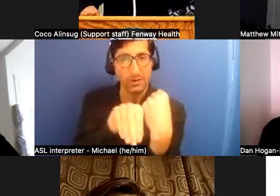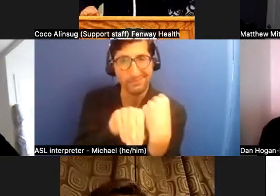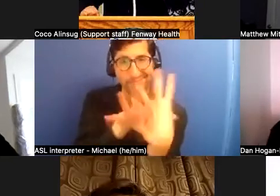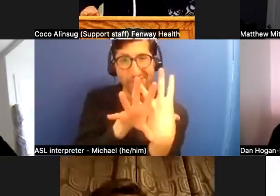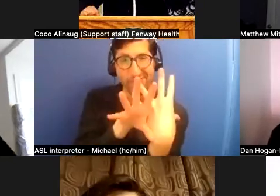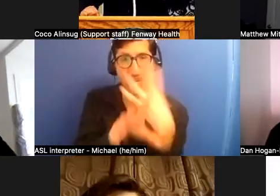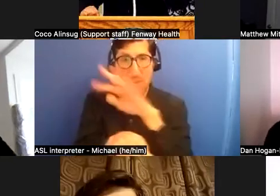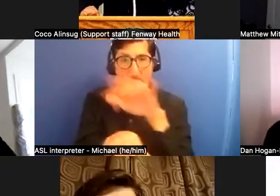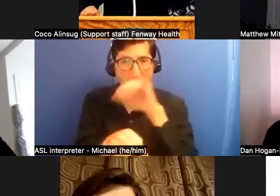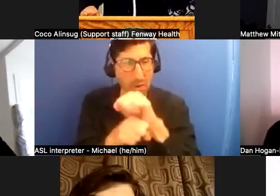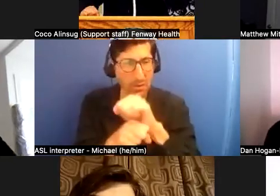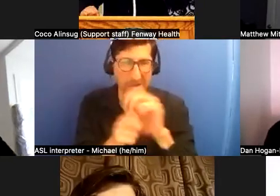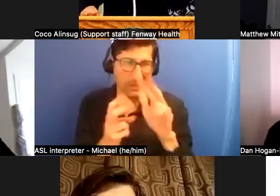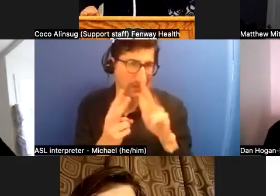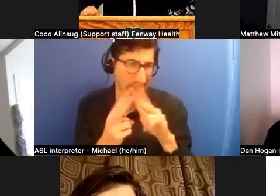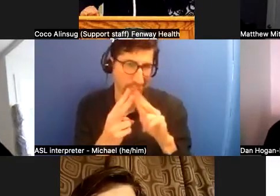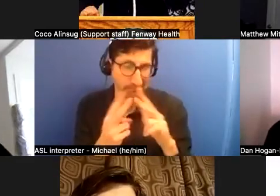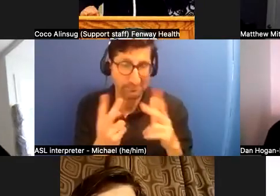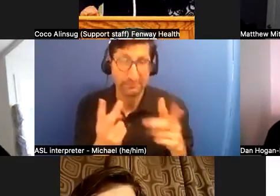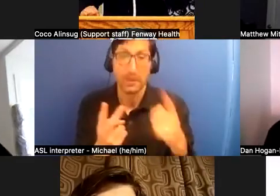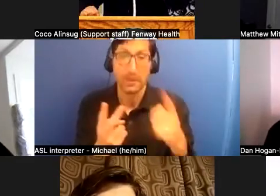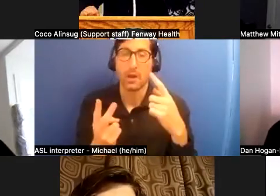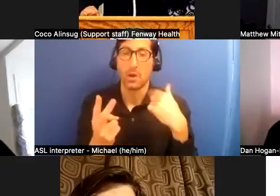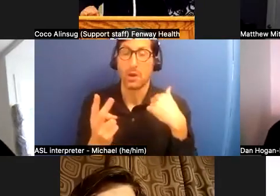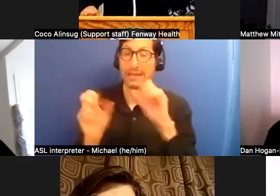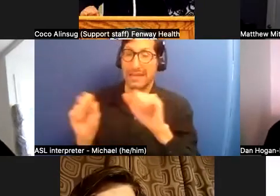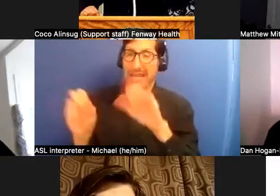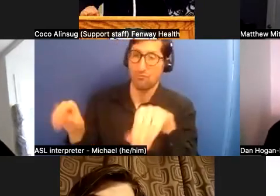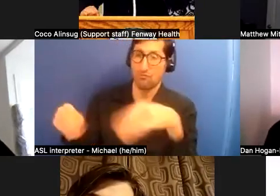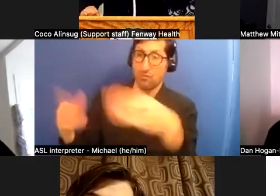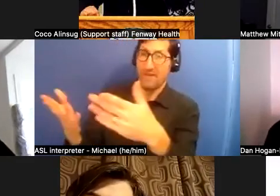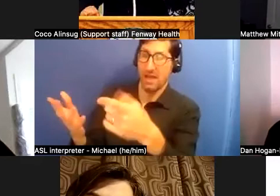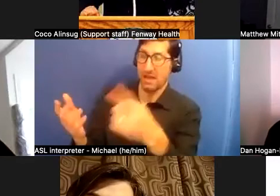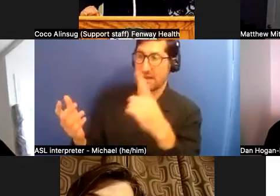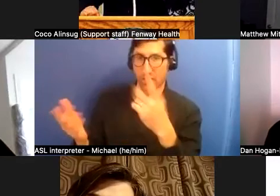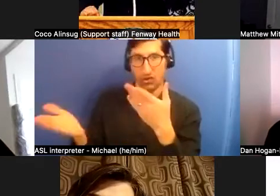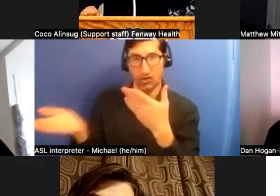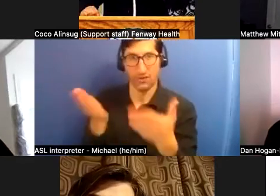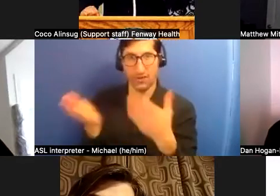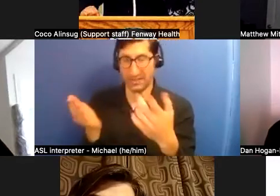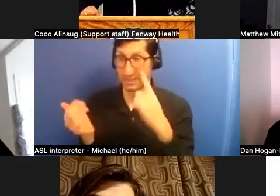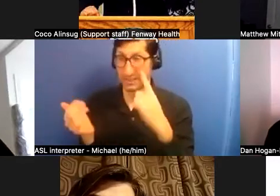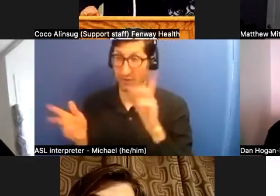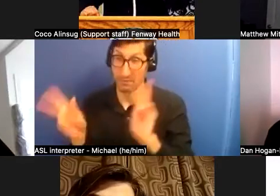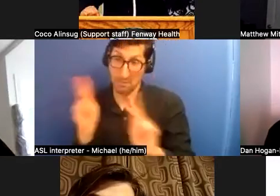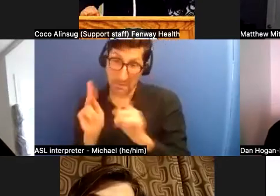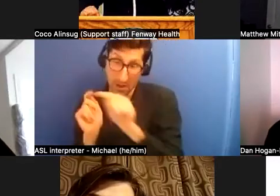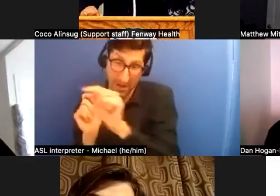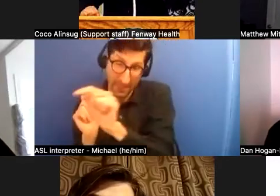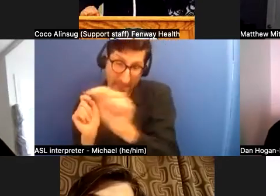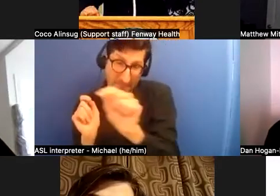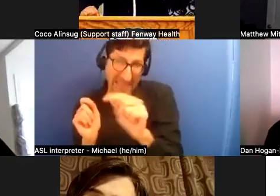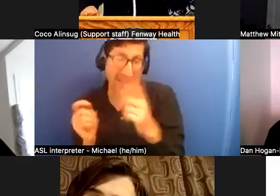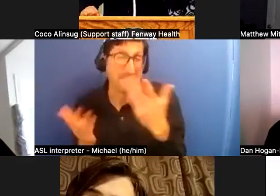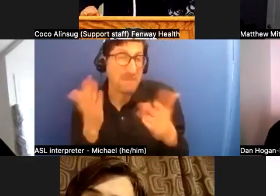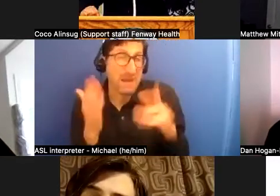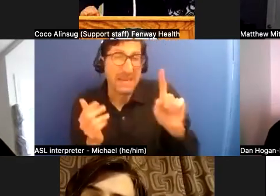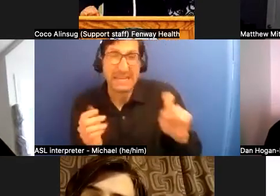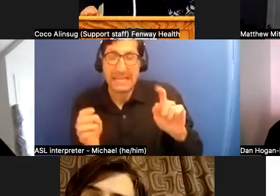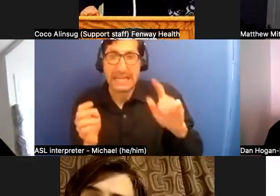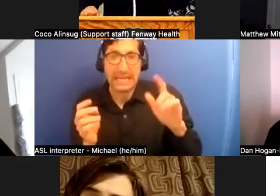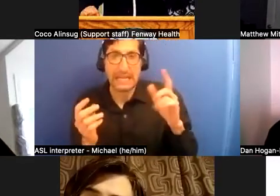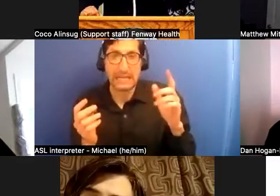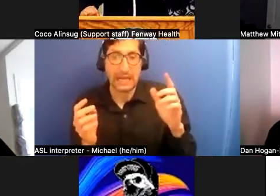above, to people who are accessing those services who may need urgent medical